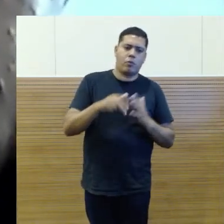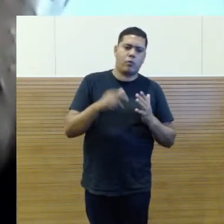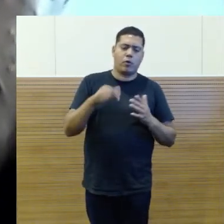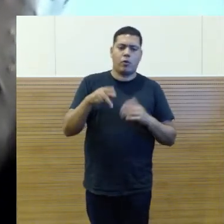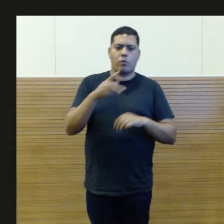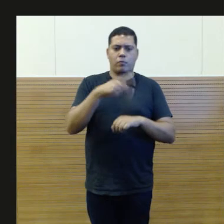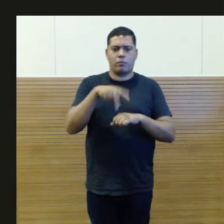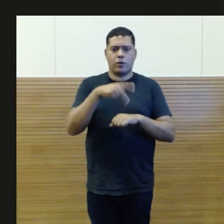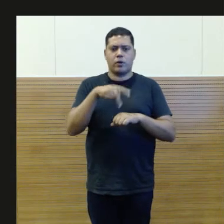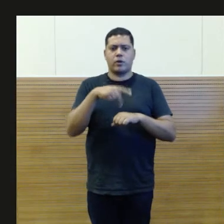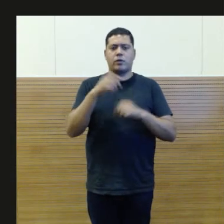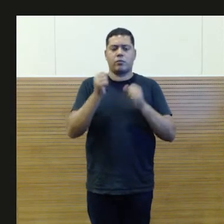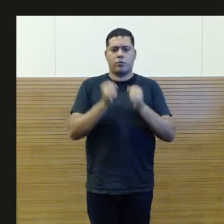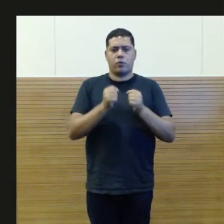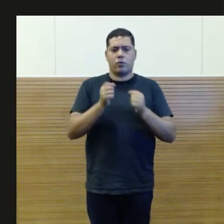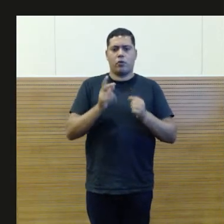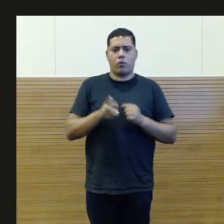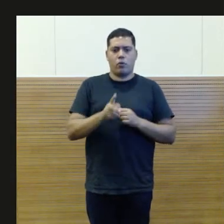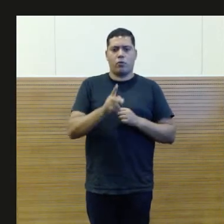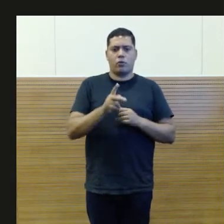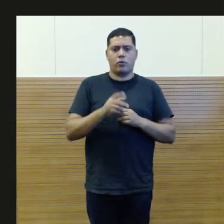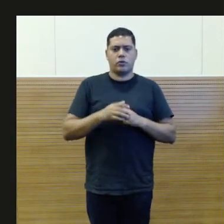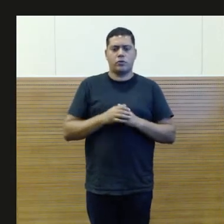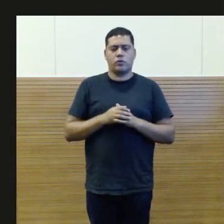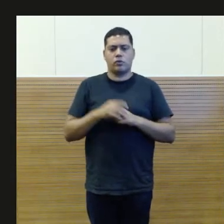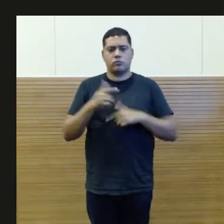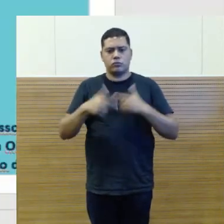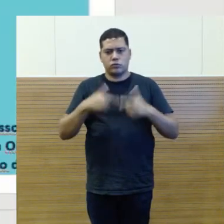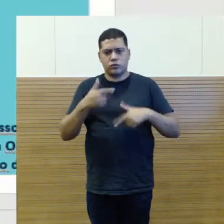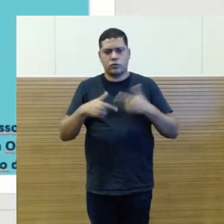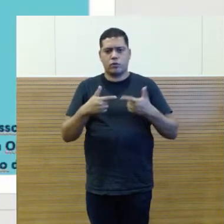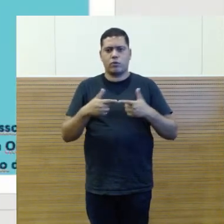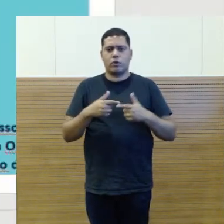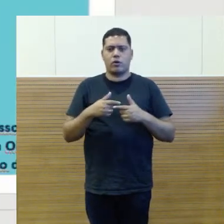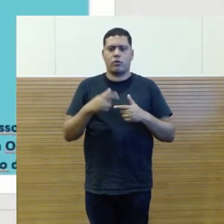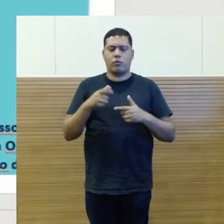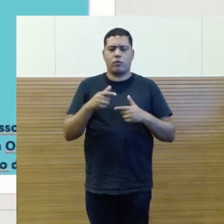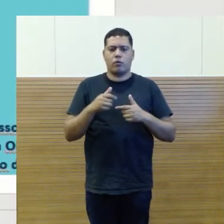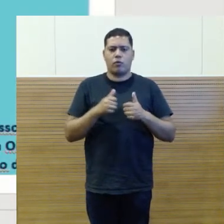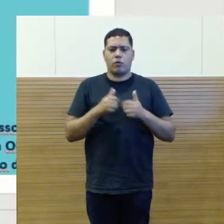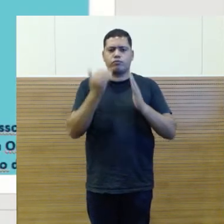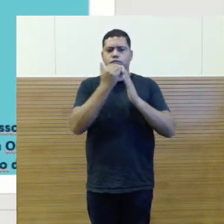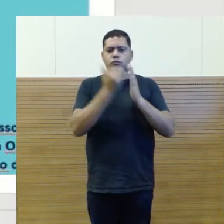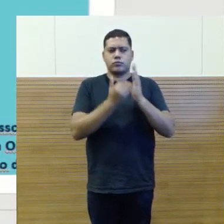I'm sharing my screen. You can read here.